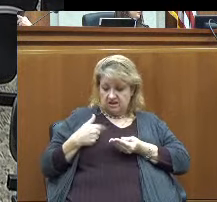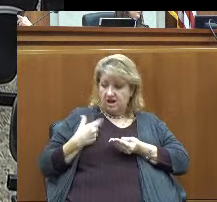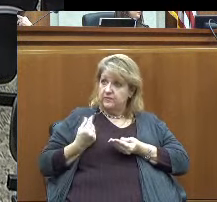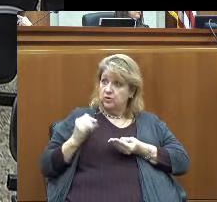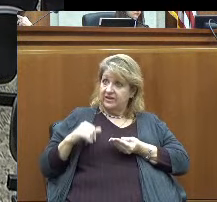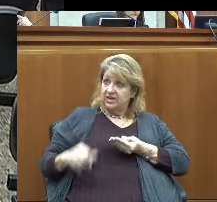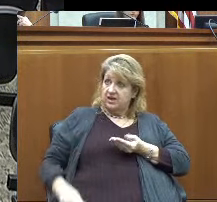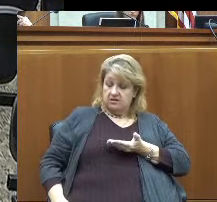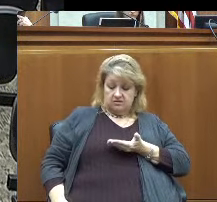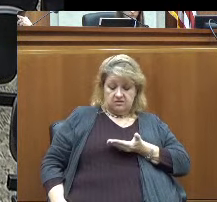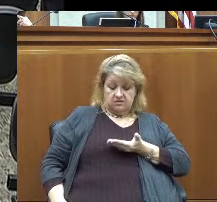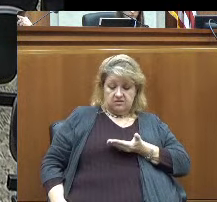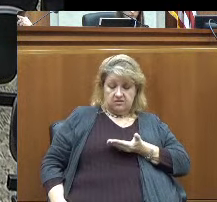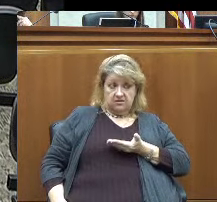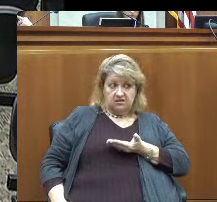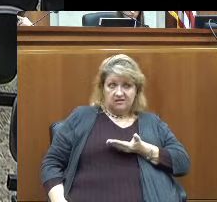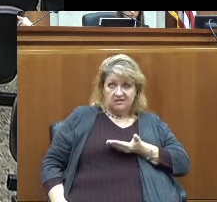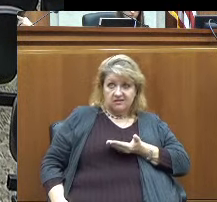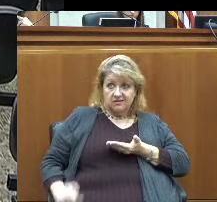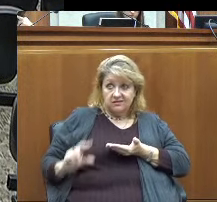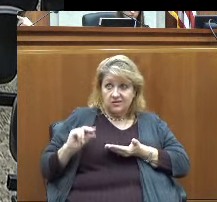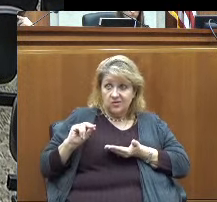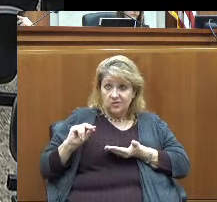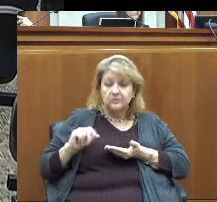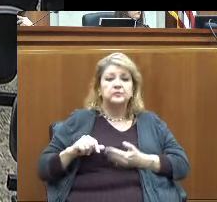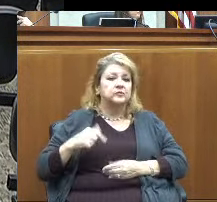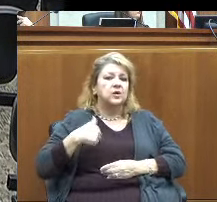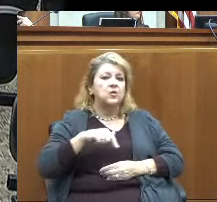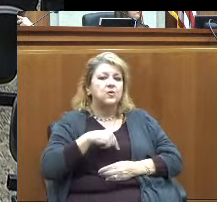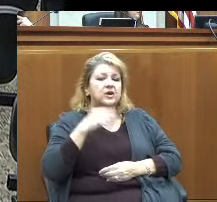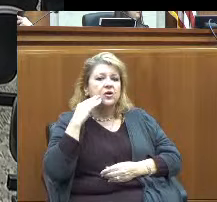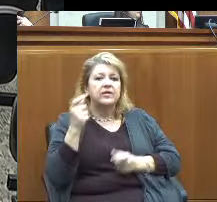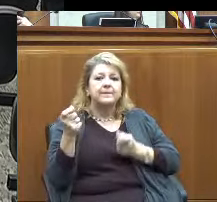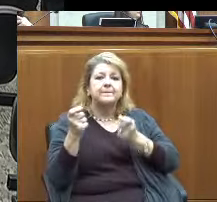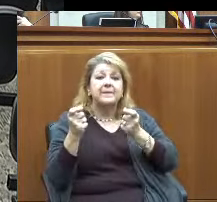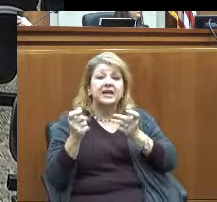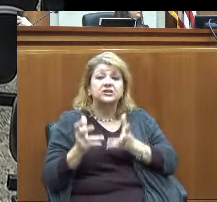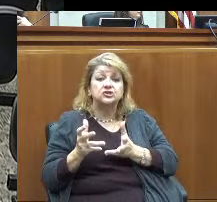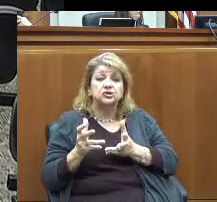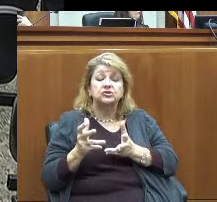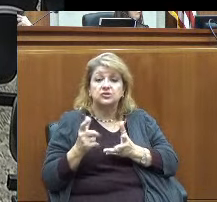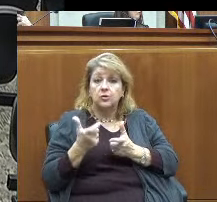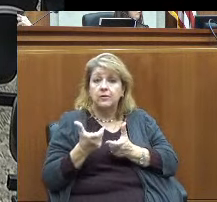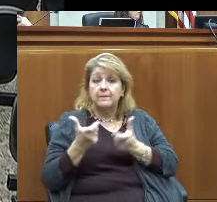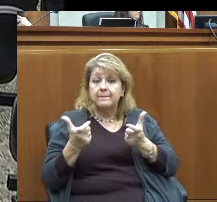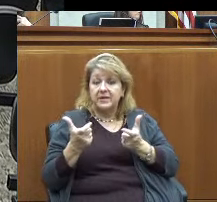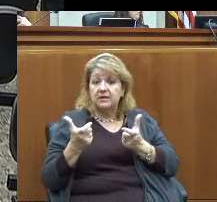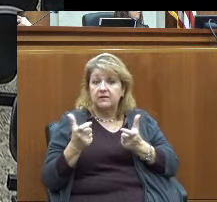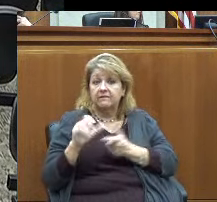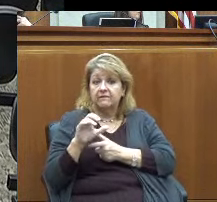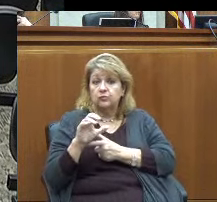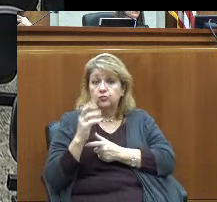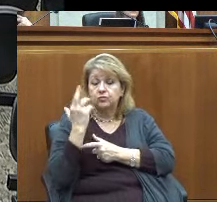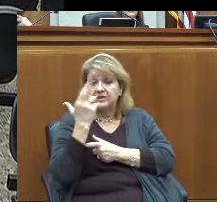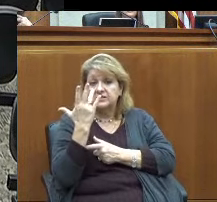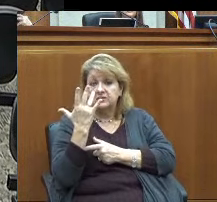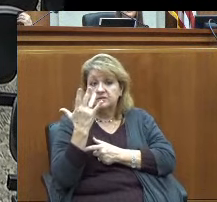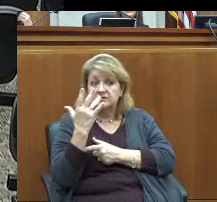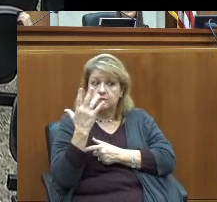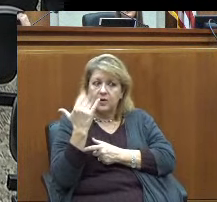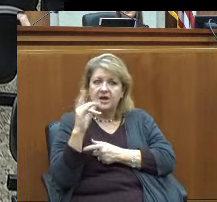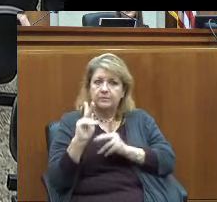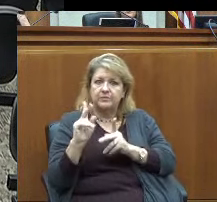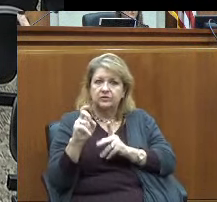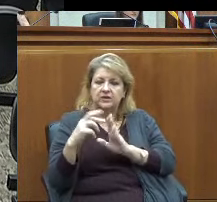know that research suggests that that managers are a major factor as well in why people leave roles, right? And so the question would be